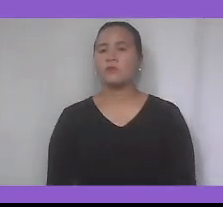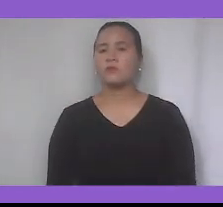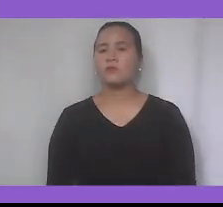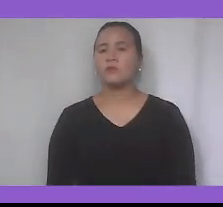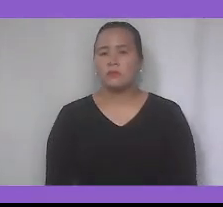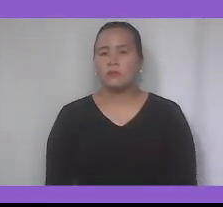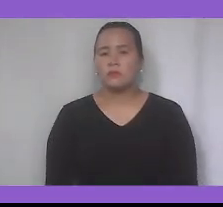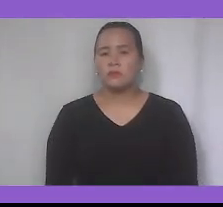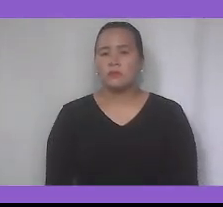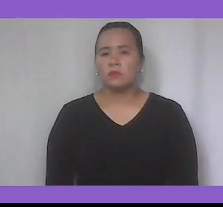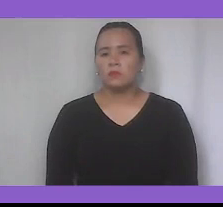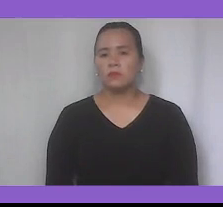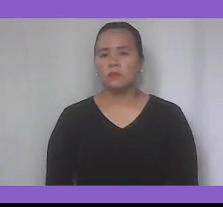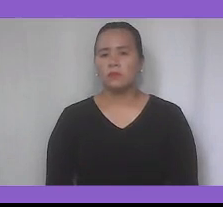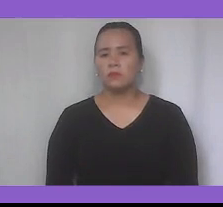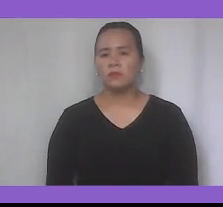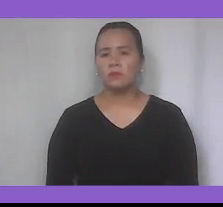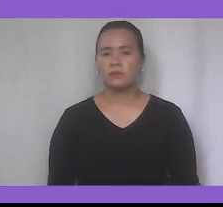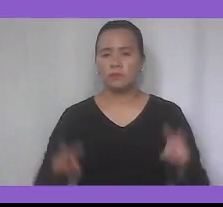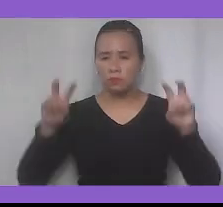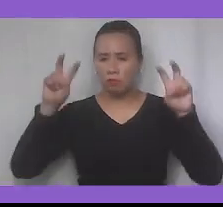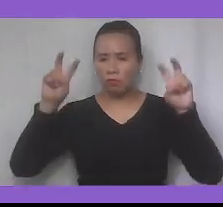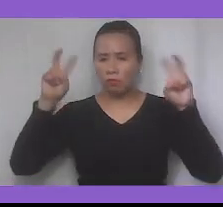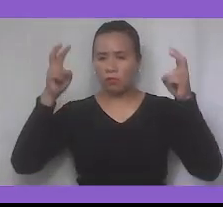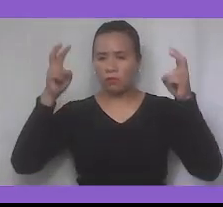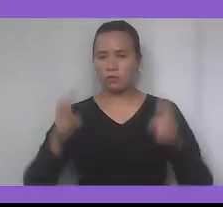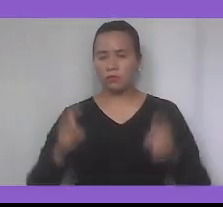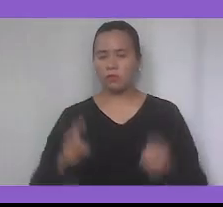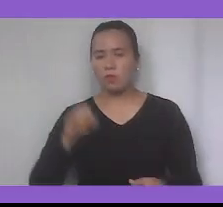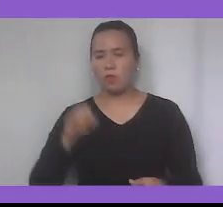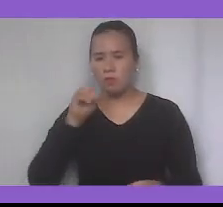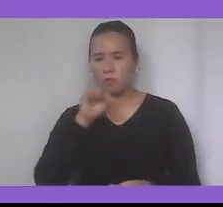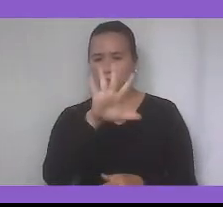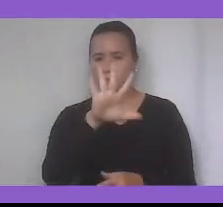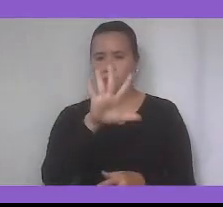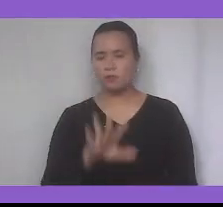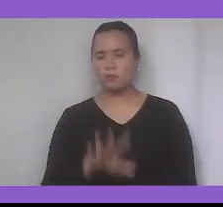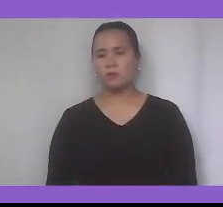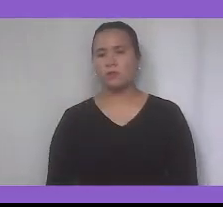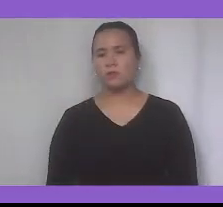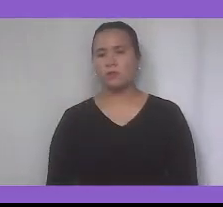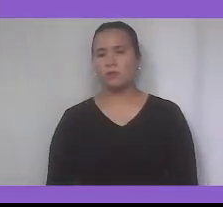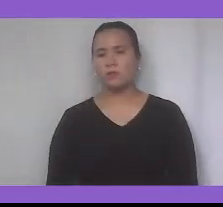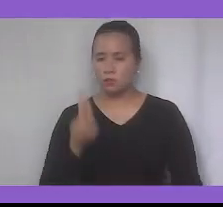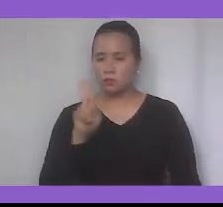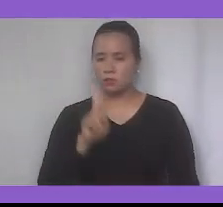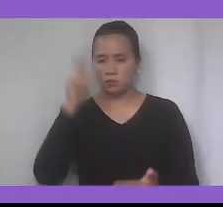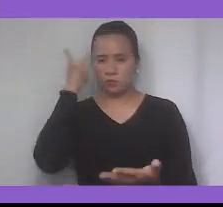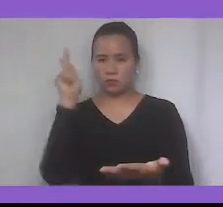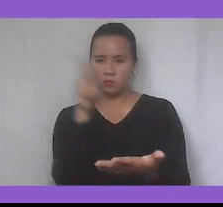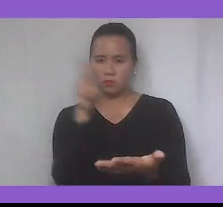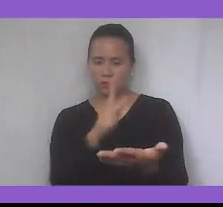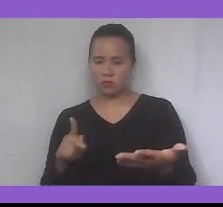and the Pen tool. So we can have a full view if we'll hide the navigation.